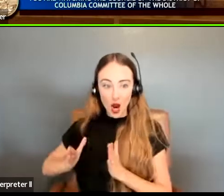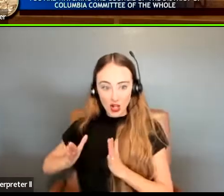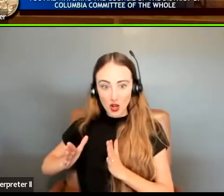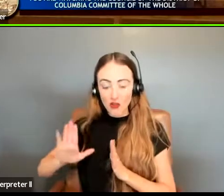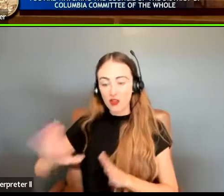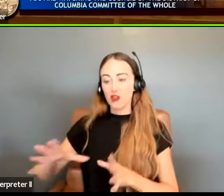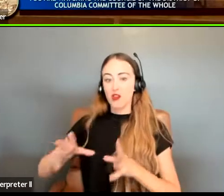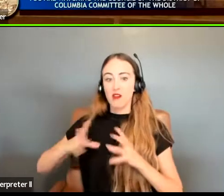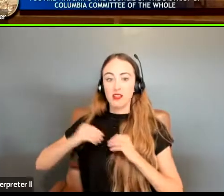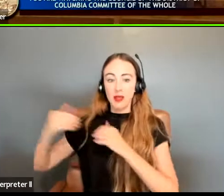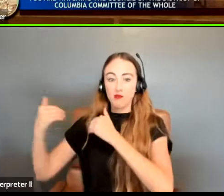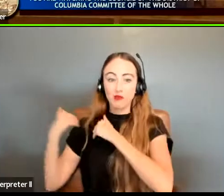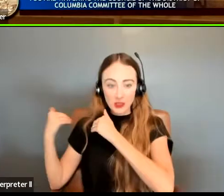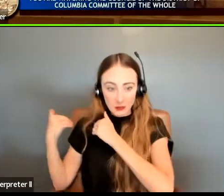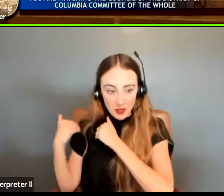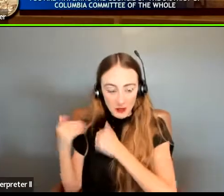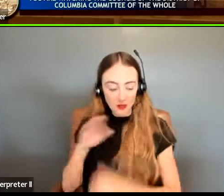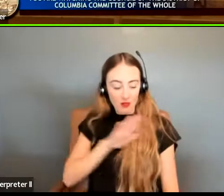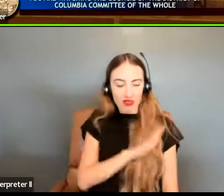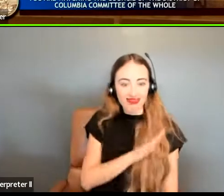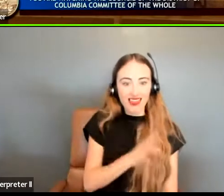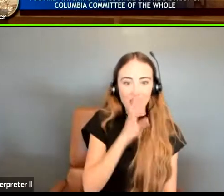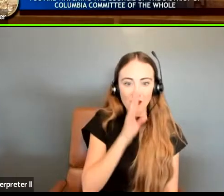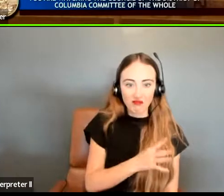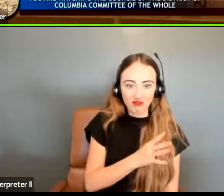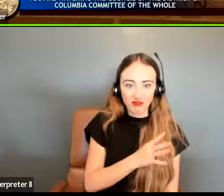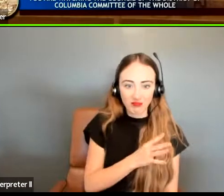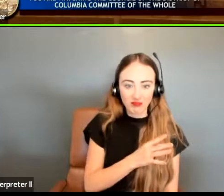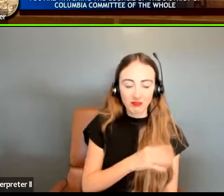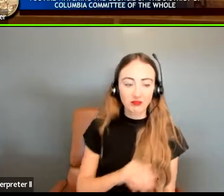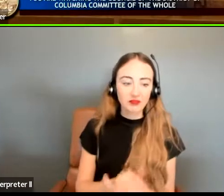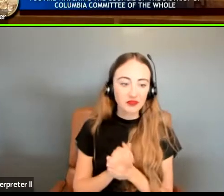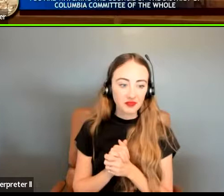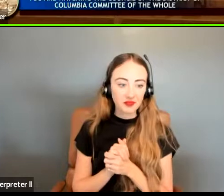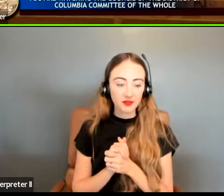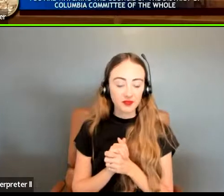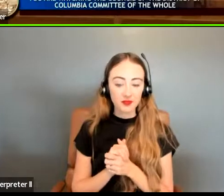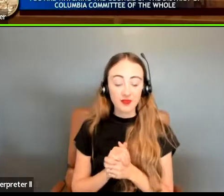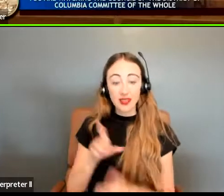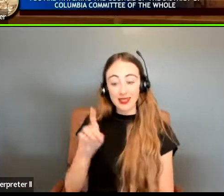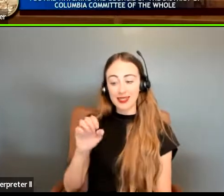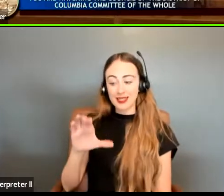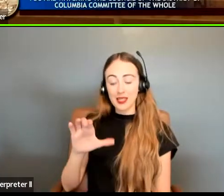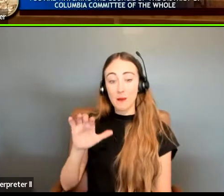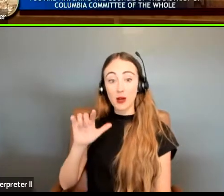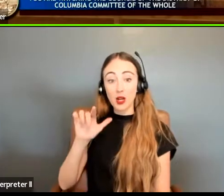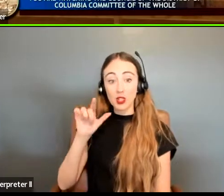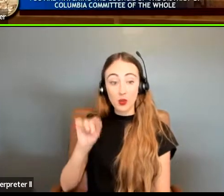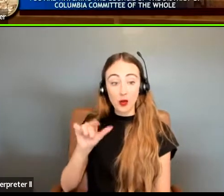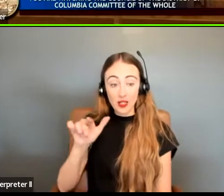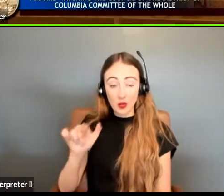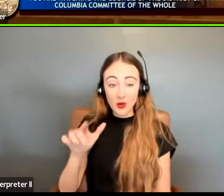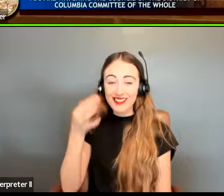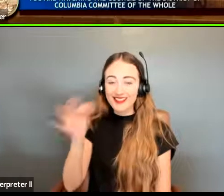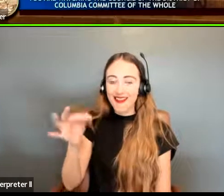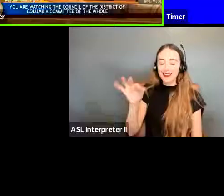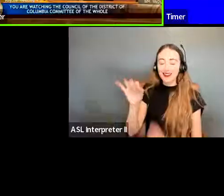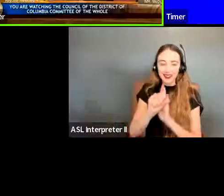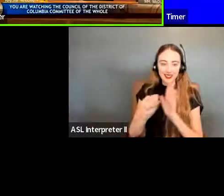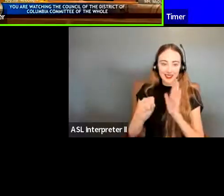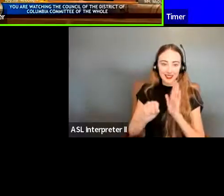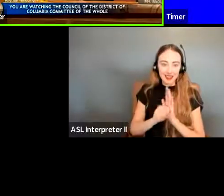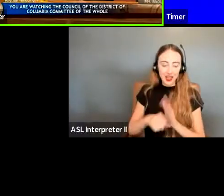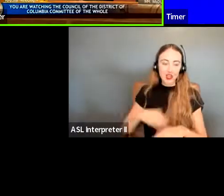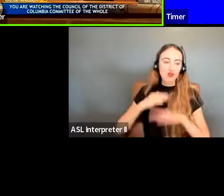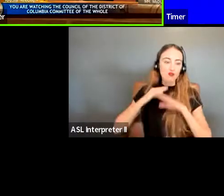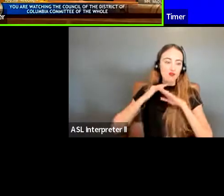or owner for a contractor or owner's negligence. As of December 2021, 19 states prohibit broad form